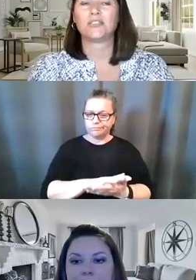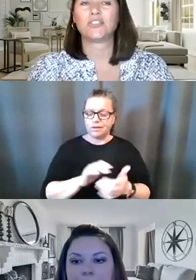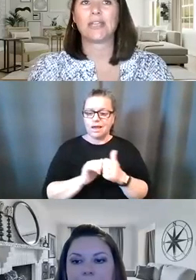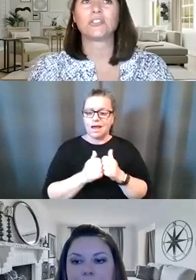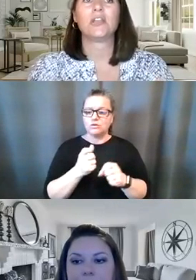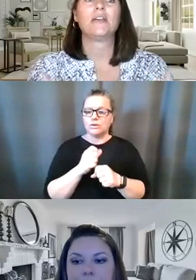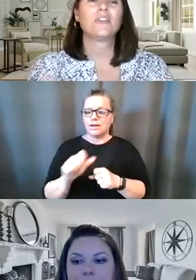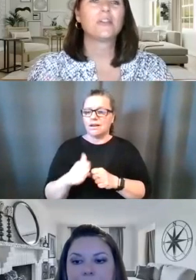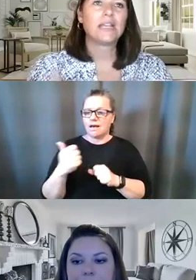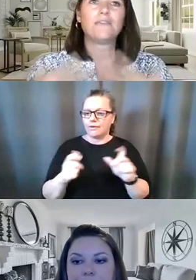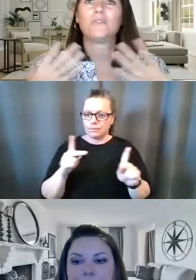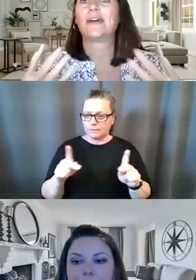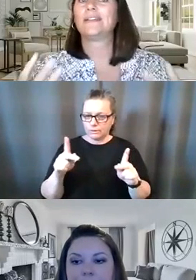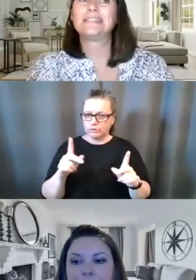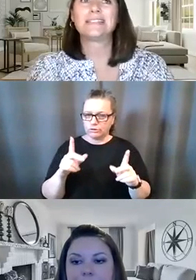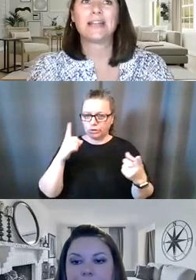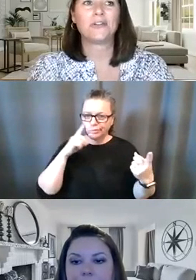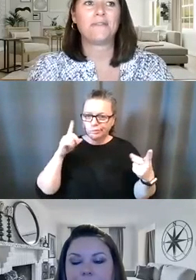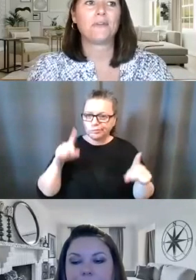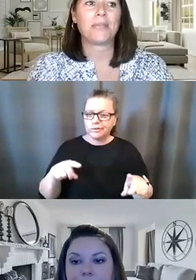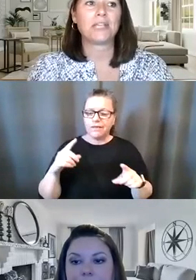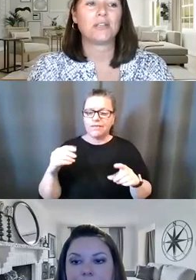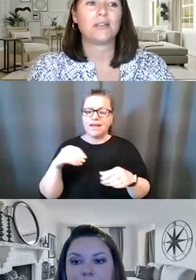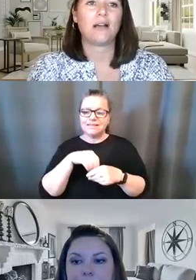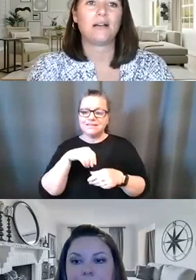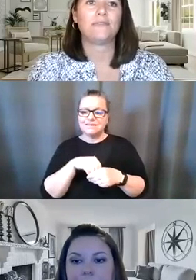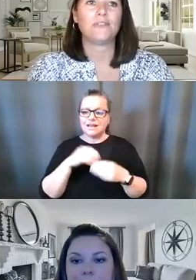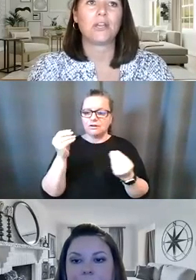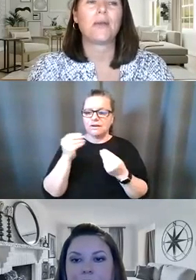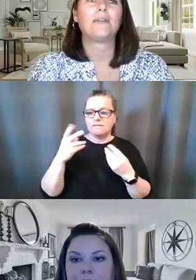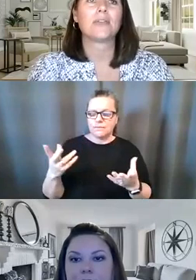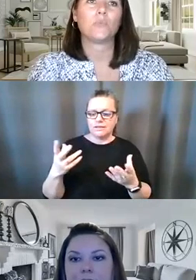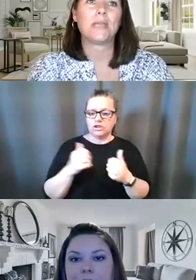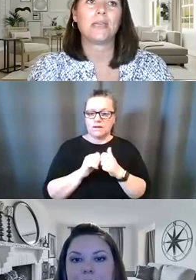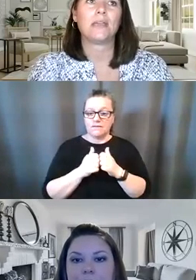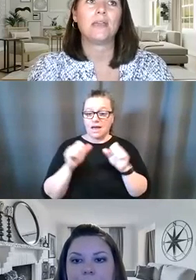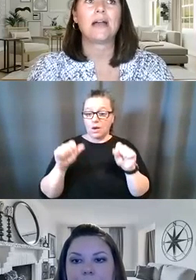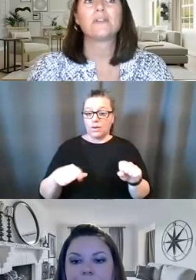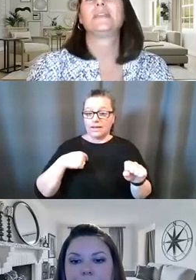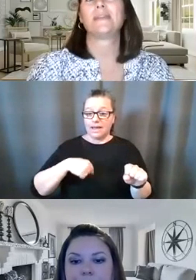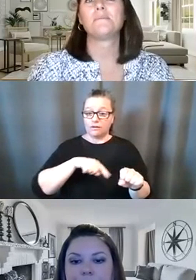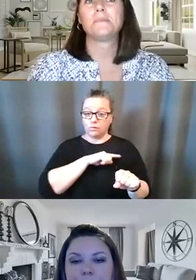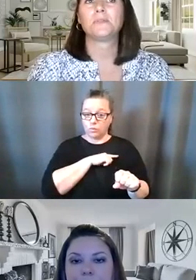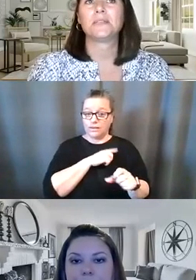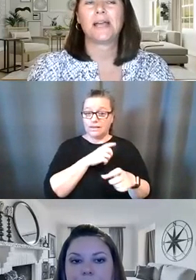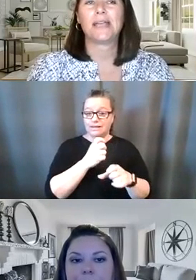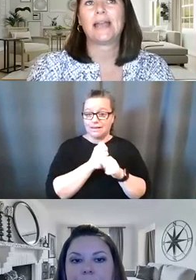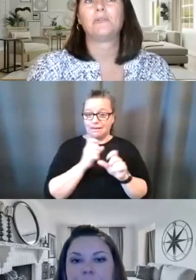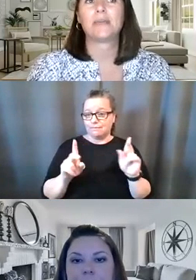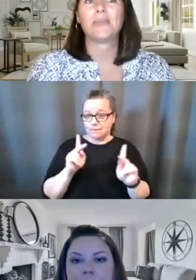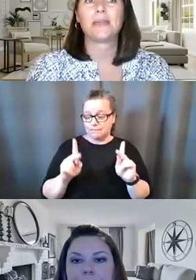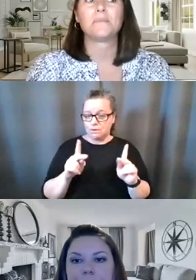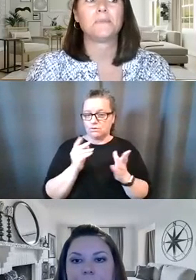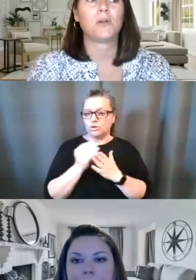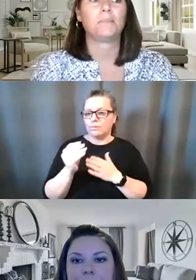into the change. They're going to give you that insider information of, how can we get people to buy in? How